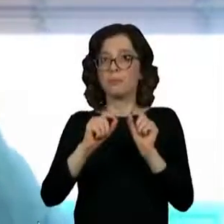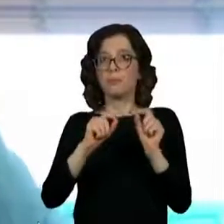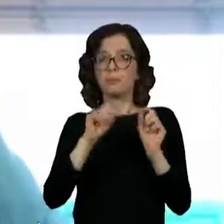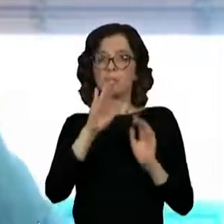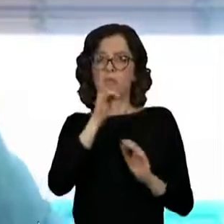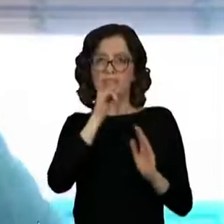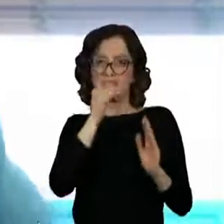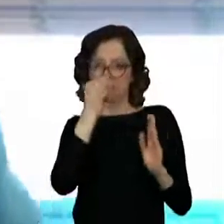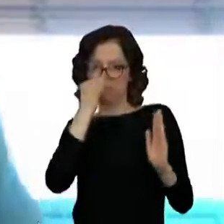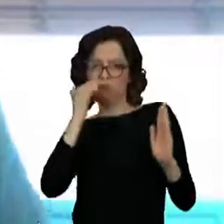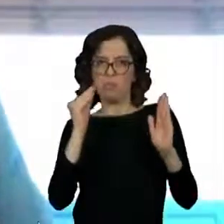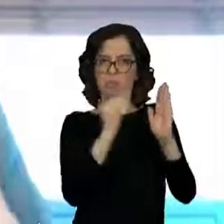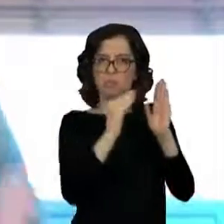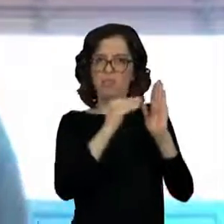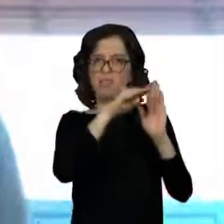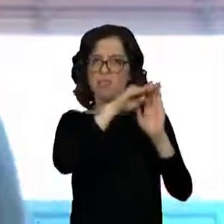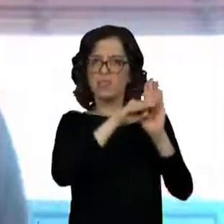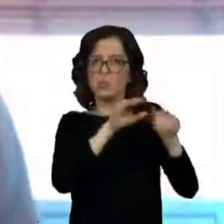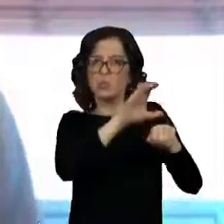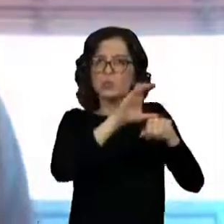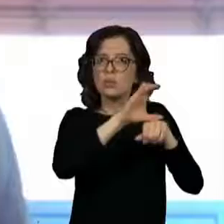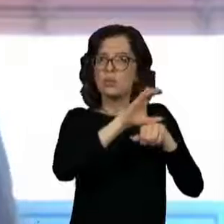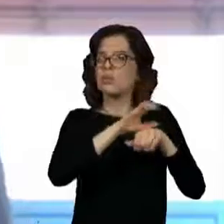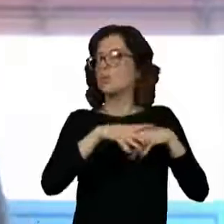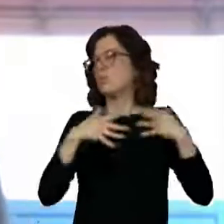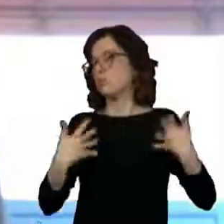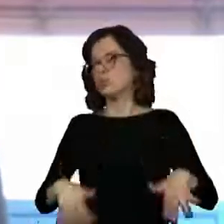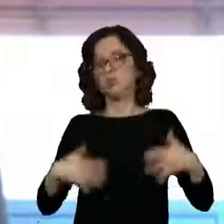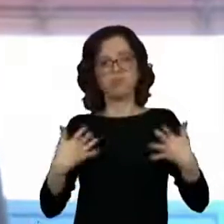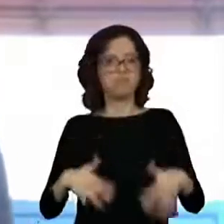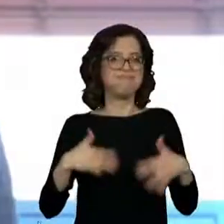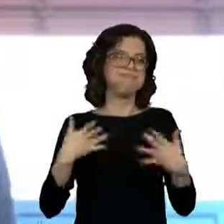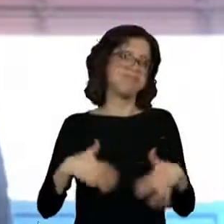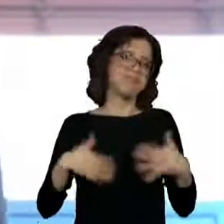know whether it's the cost of using constitutional